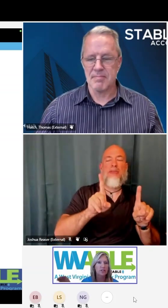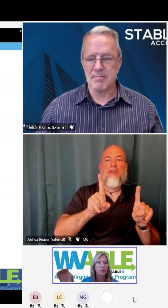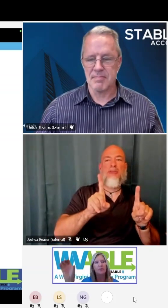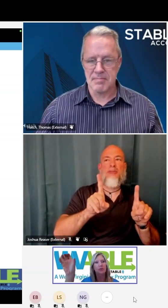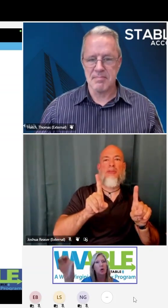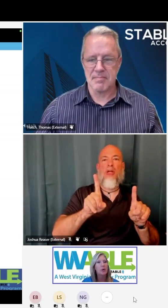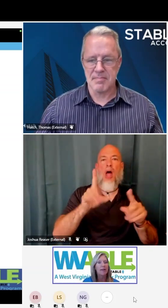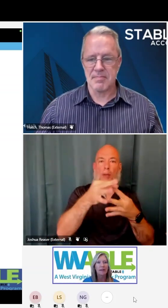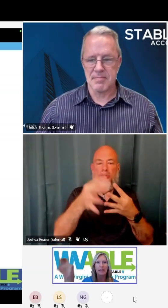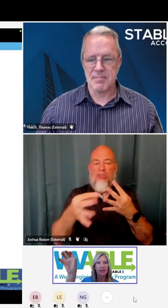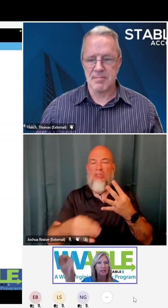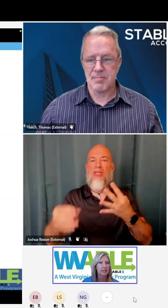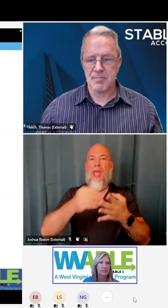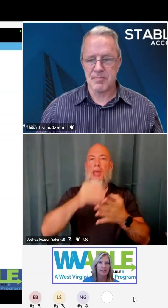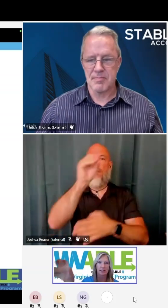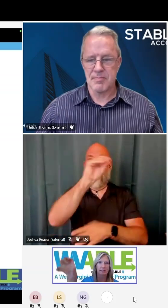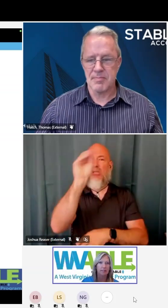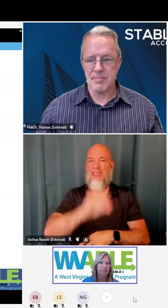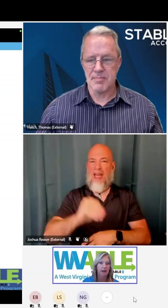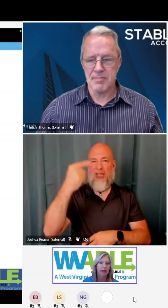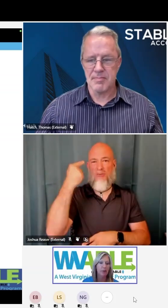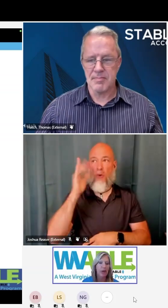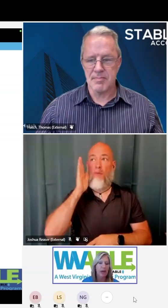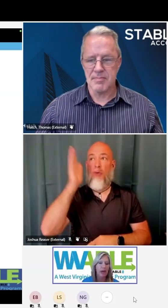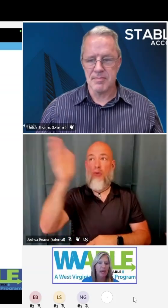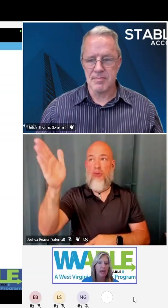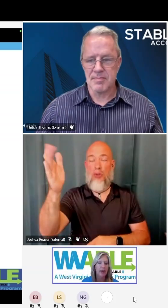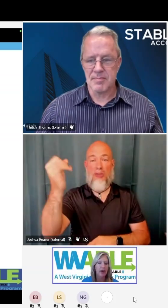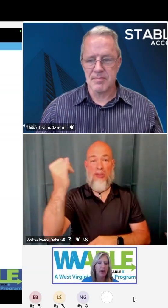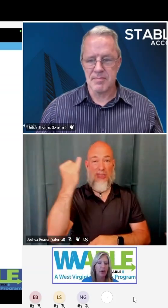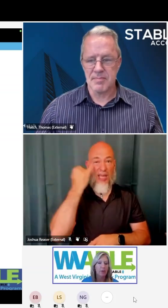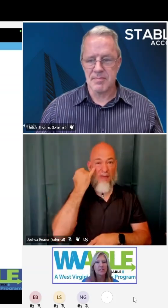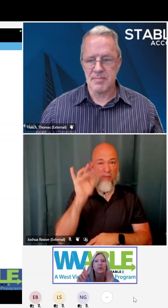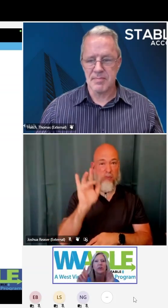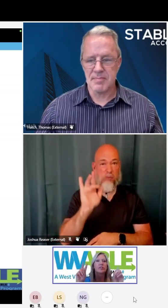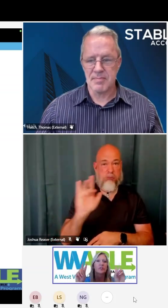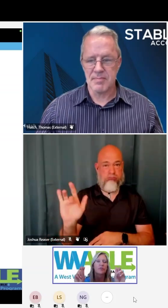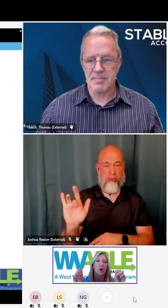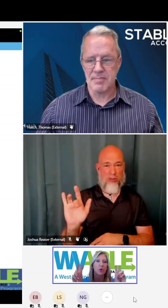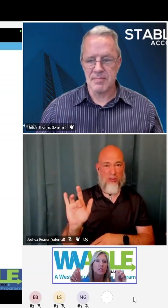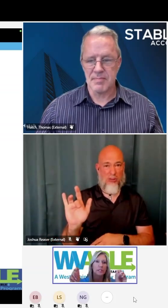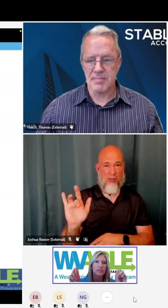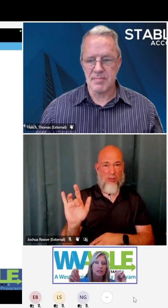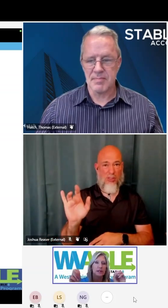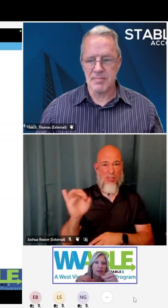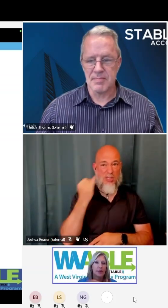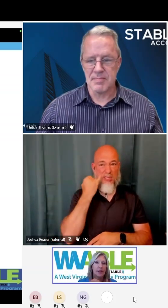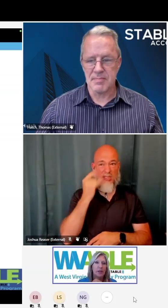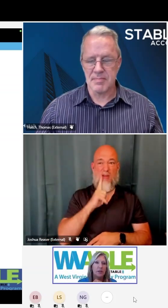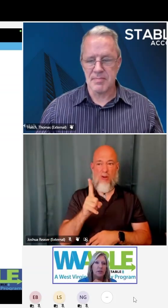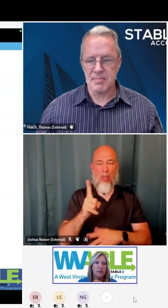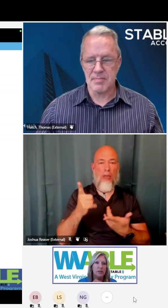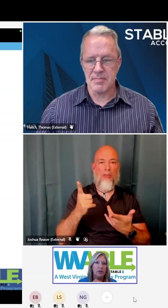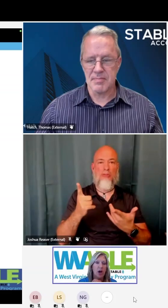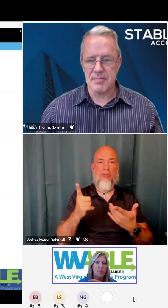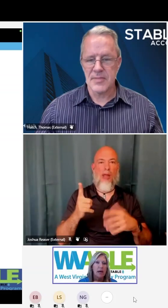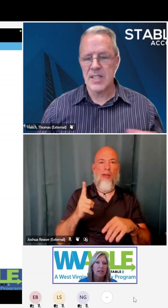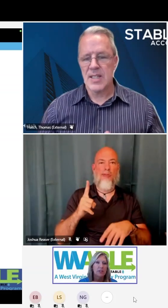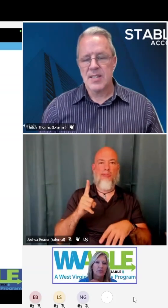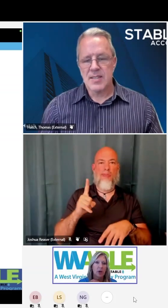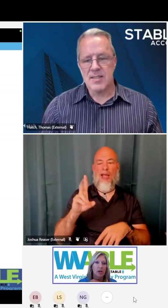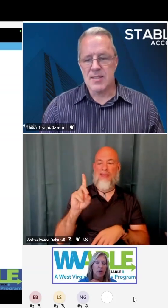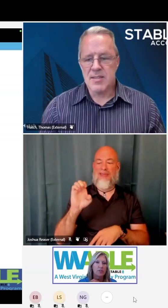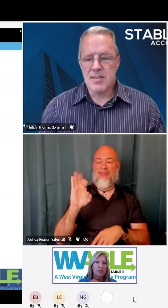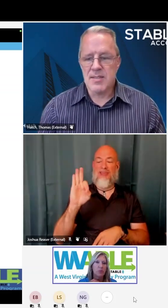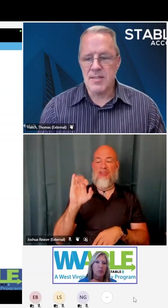contributions. So if you don't have anything listed, okay, and is there a default, an